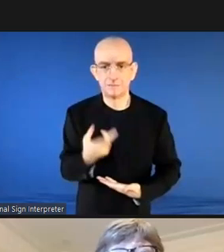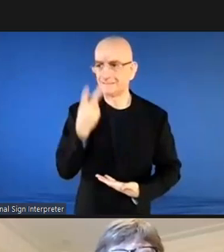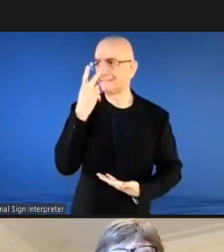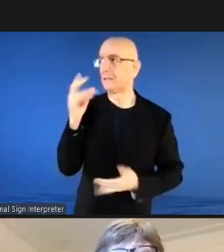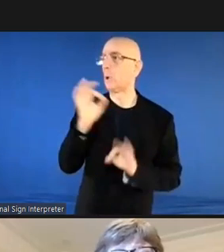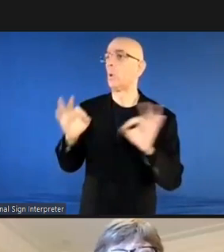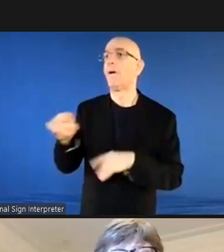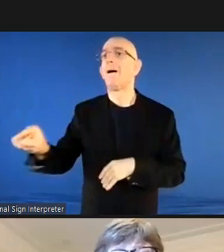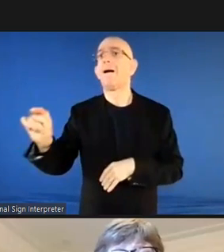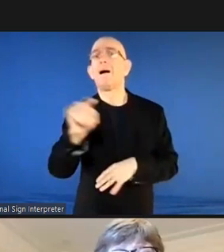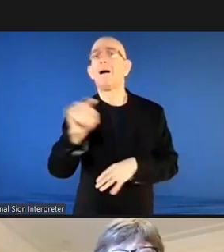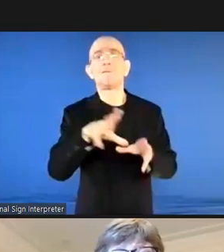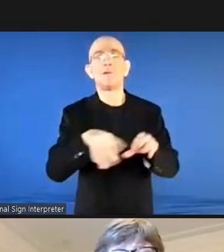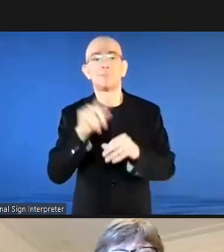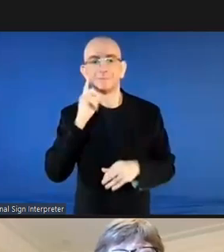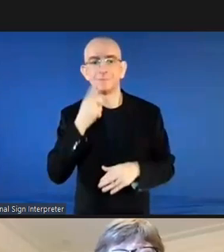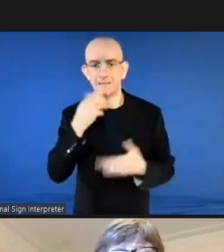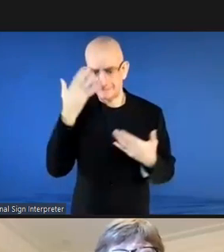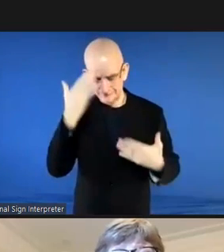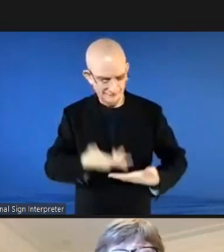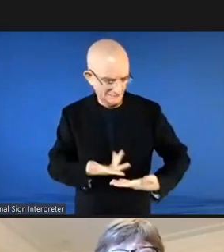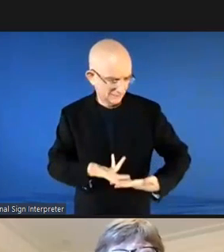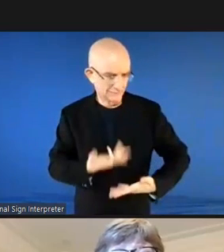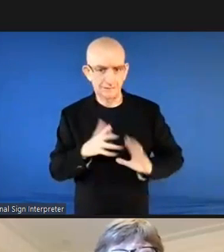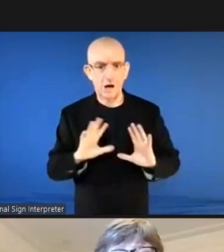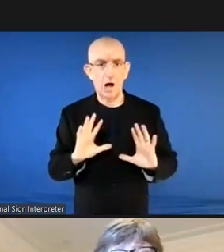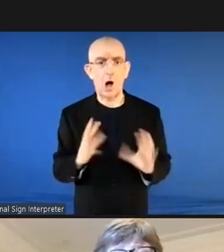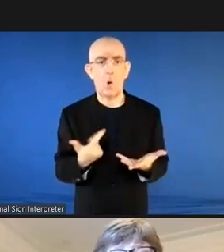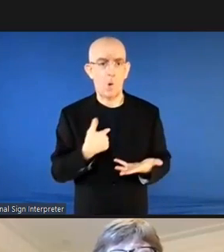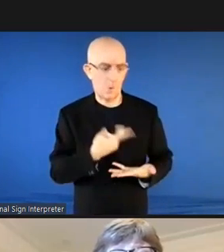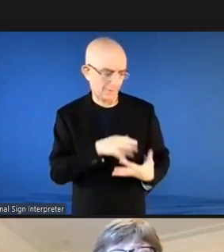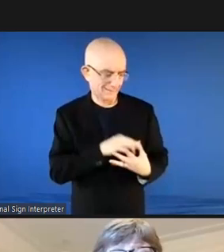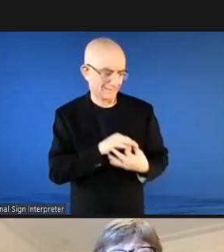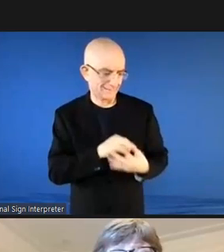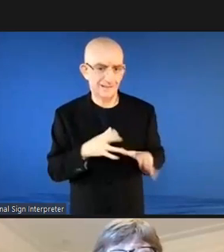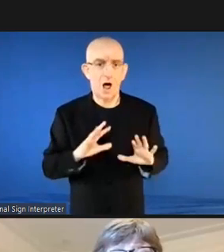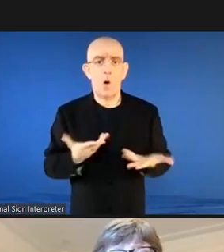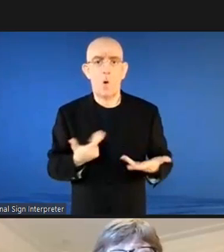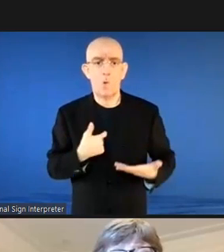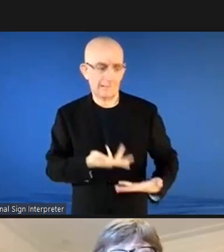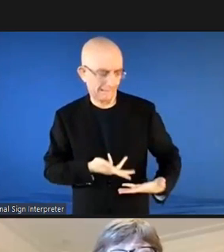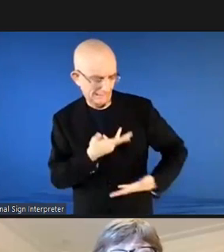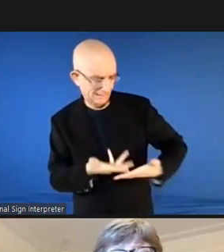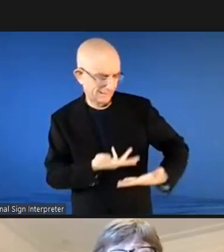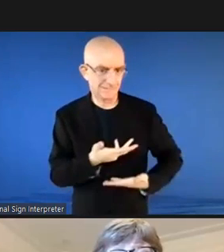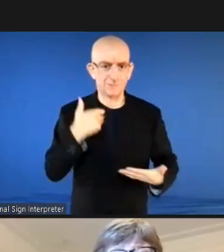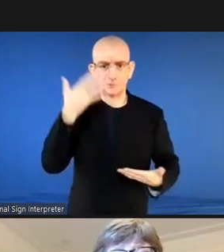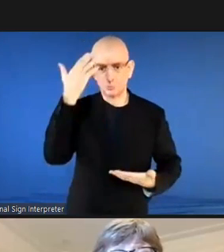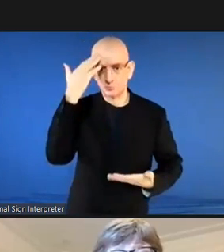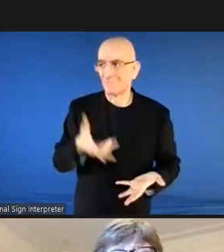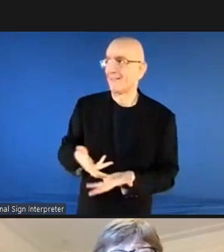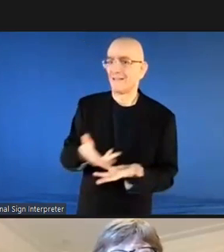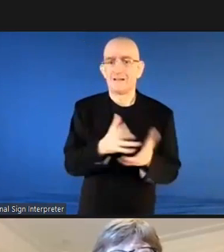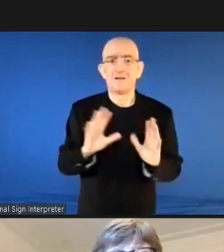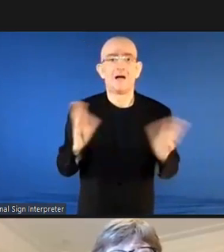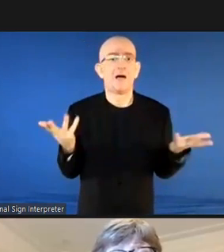do I cope with their education, their future? And all of those questions are always lingering in their